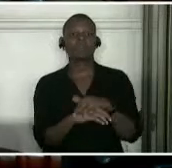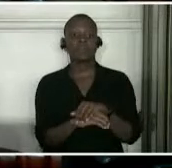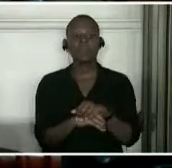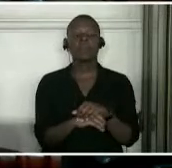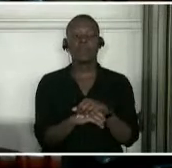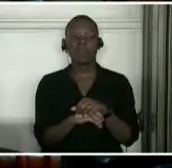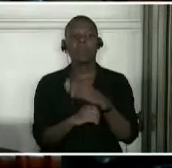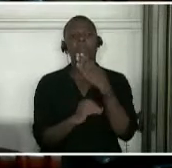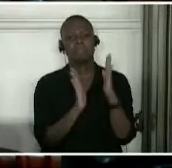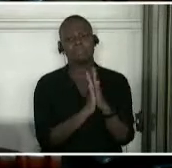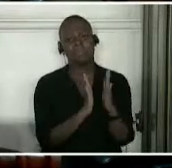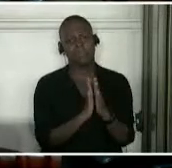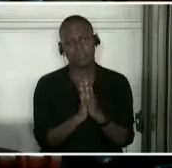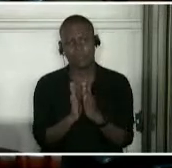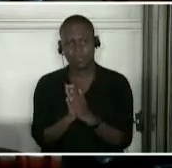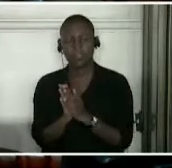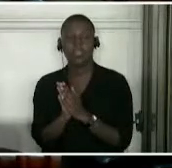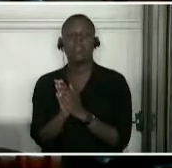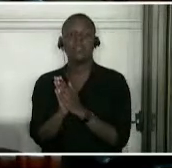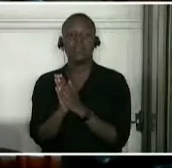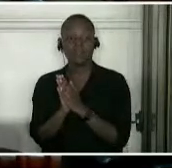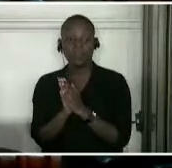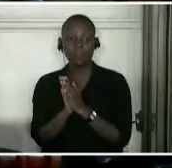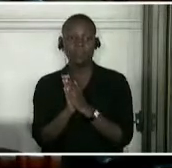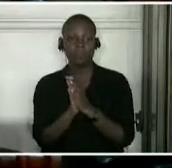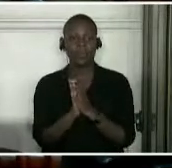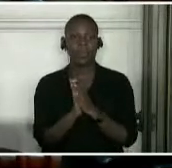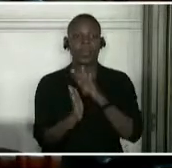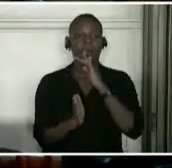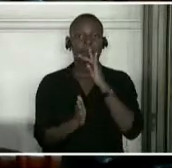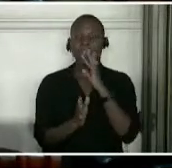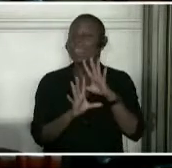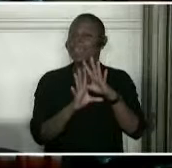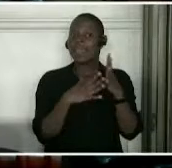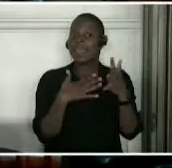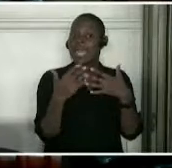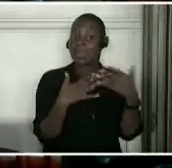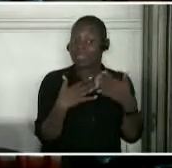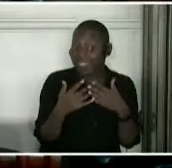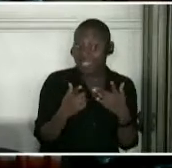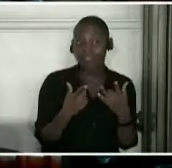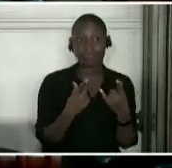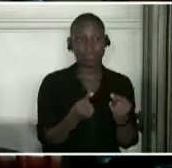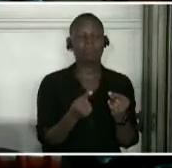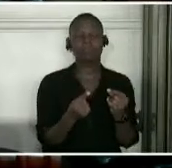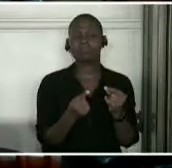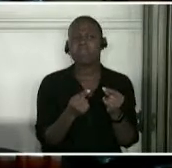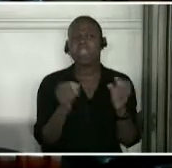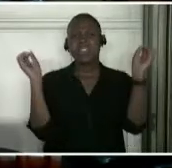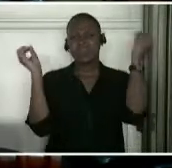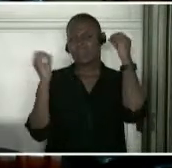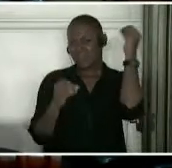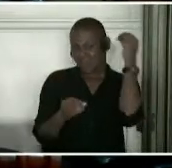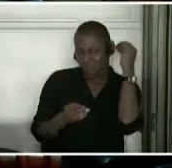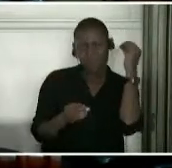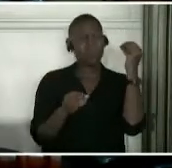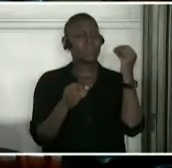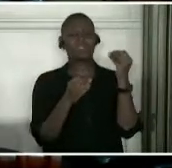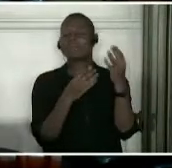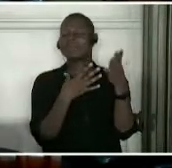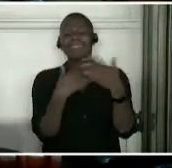all responsibility measures to reduce any background noises that may interfere with the